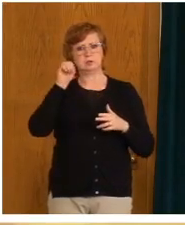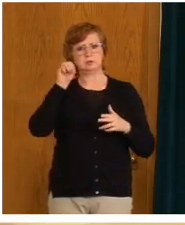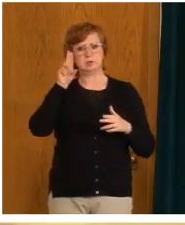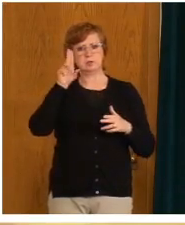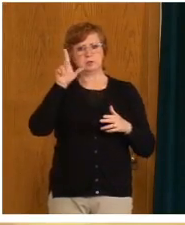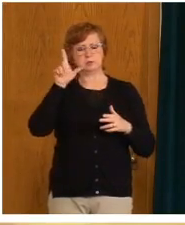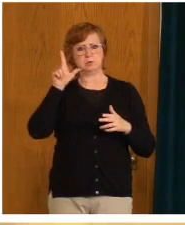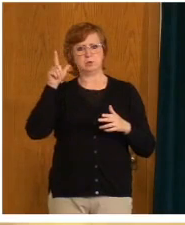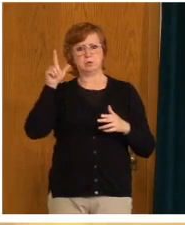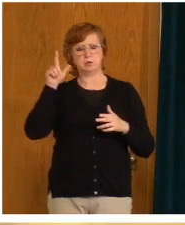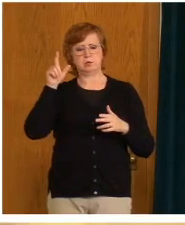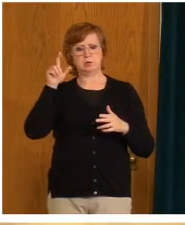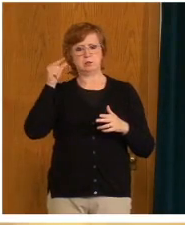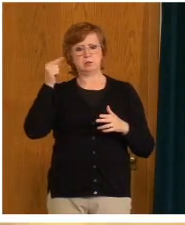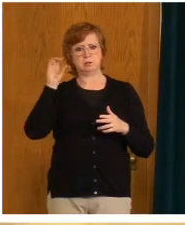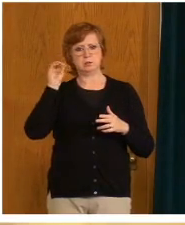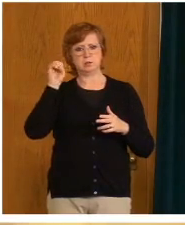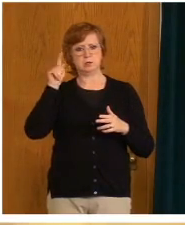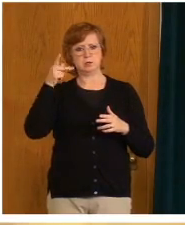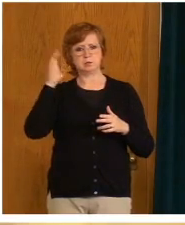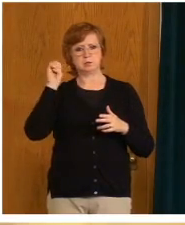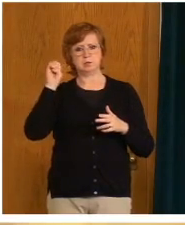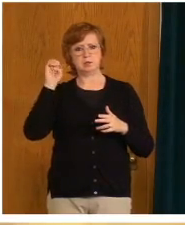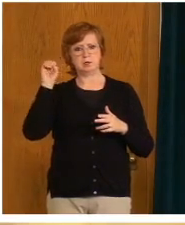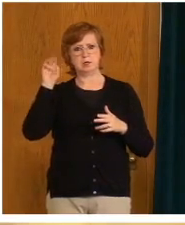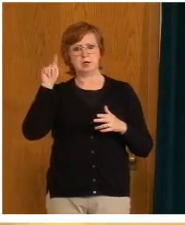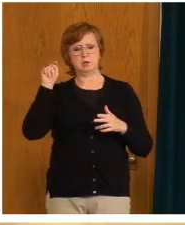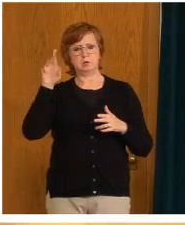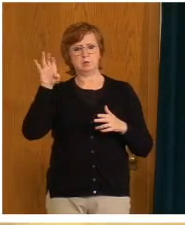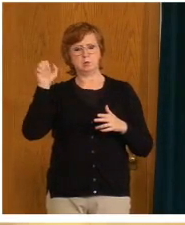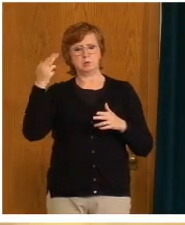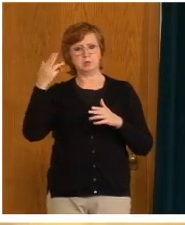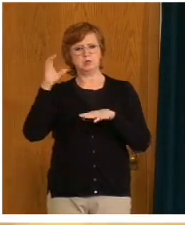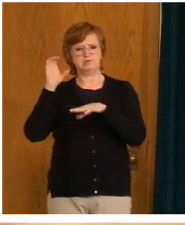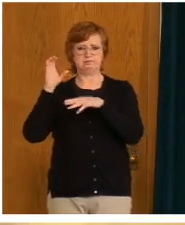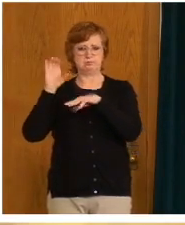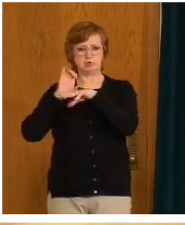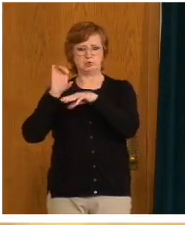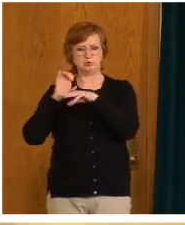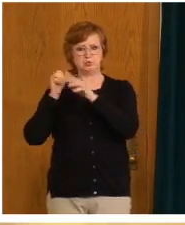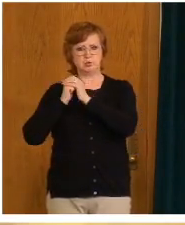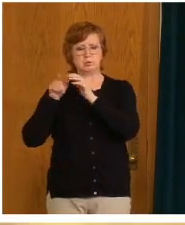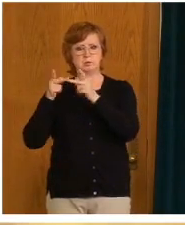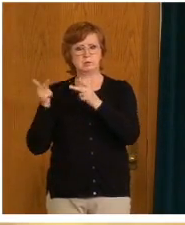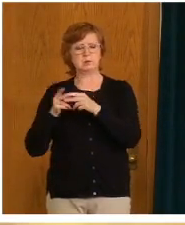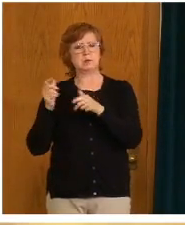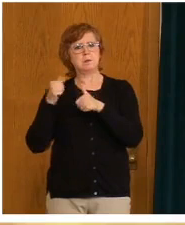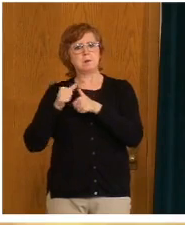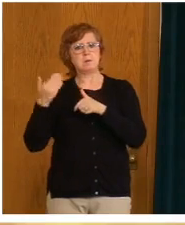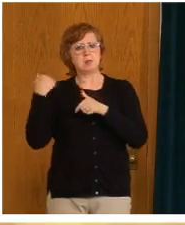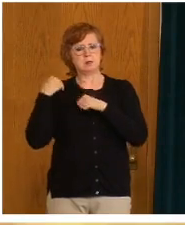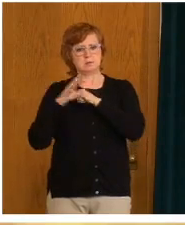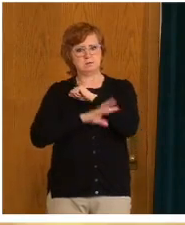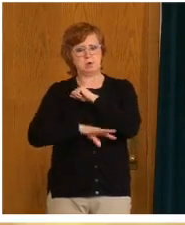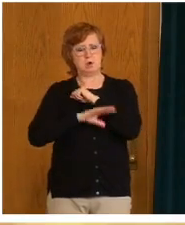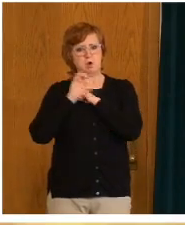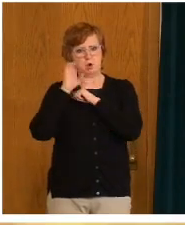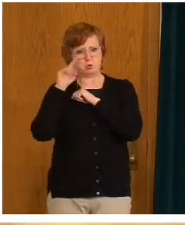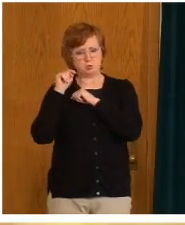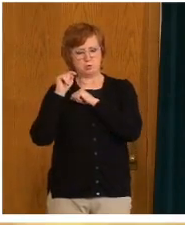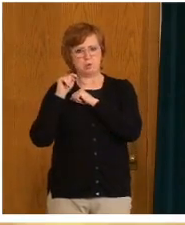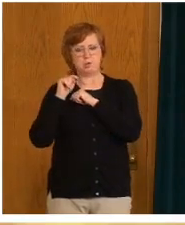the gatherings that happened there in October of 2020 were linked to a number of COVID cases in many communities in Saskatchewan's